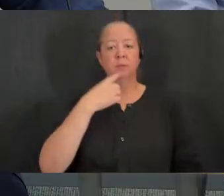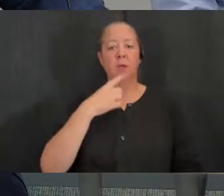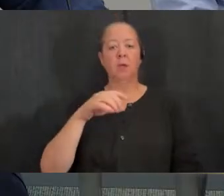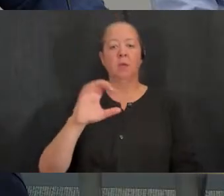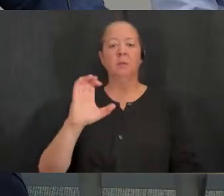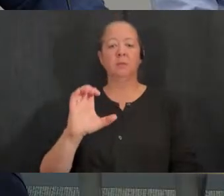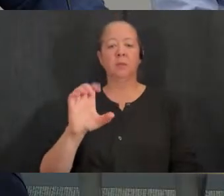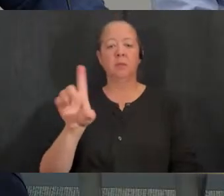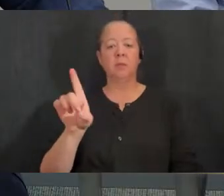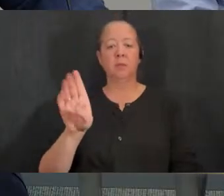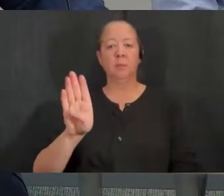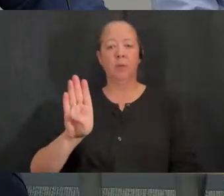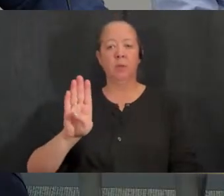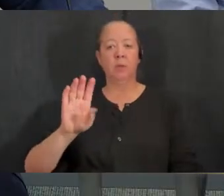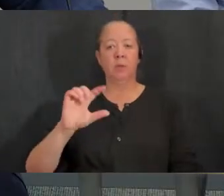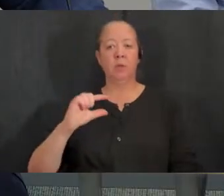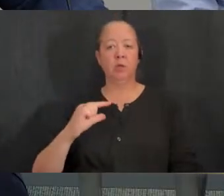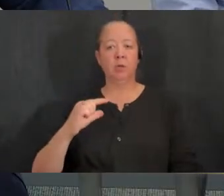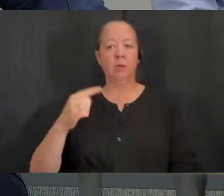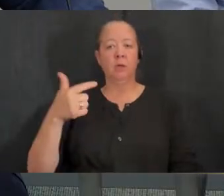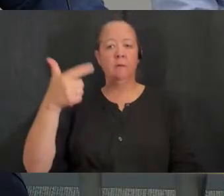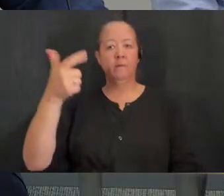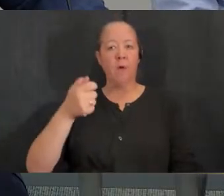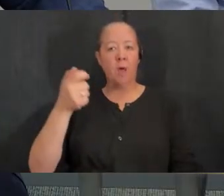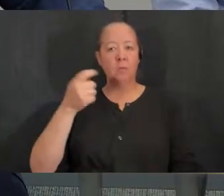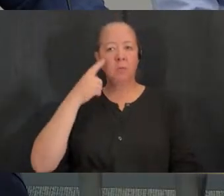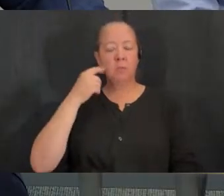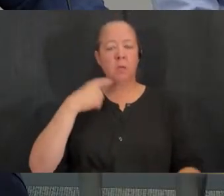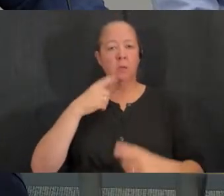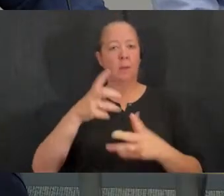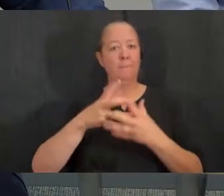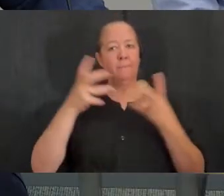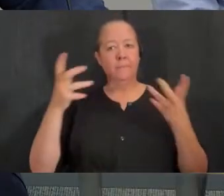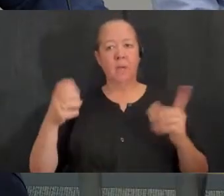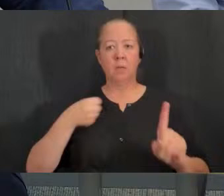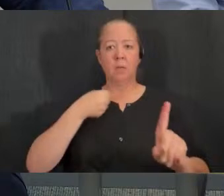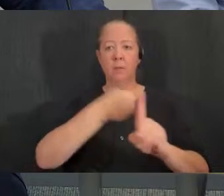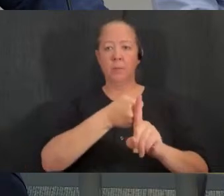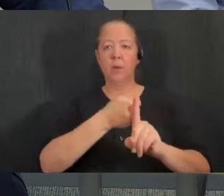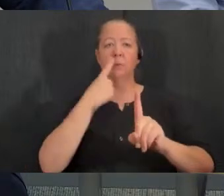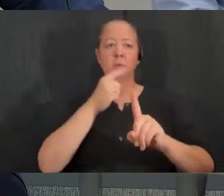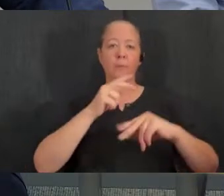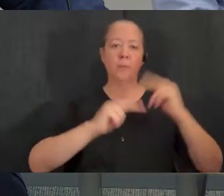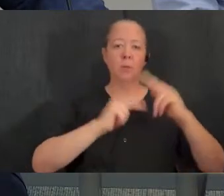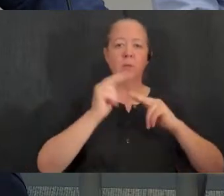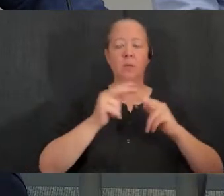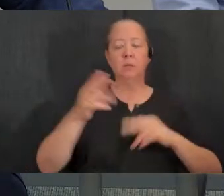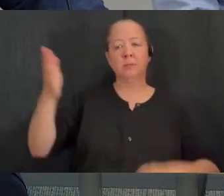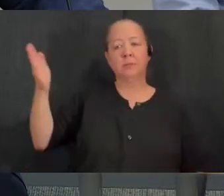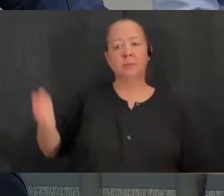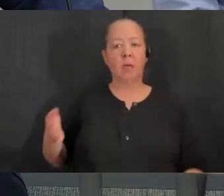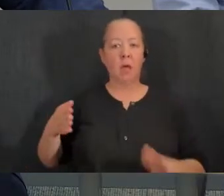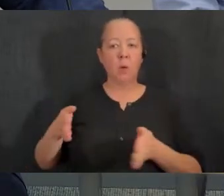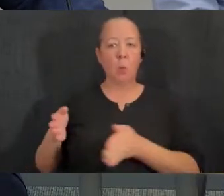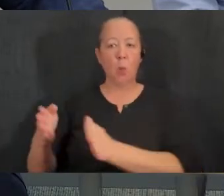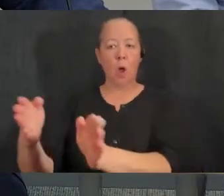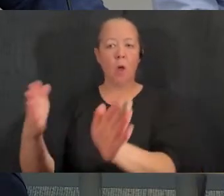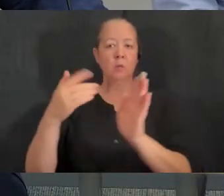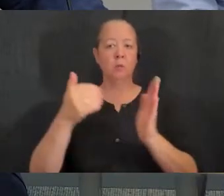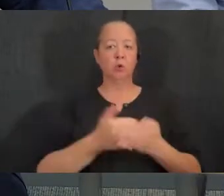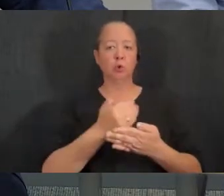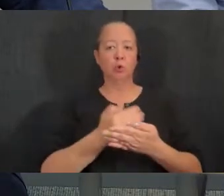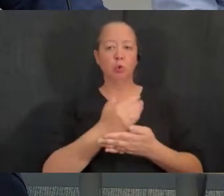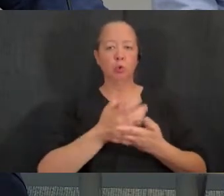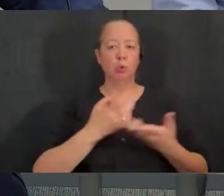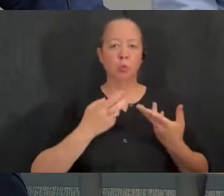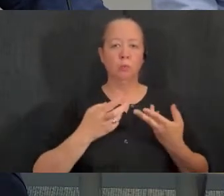funds have made huge impacts in building sidewalks, new roads, parks, et